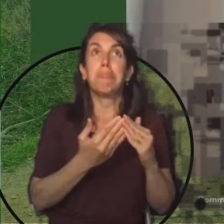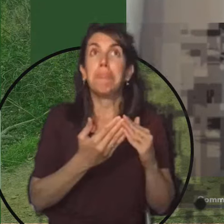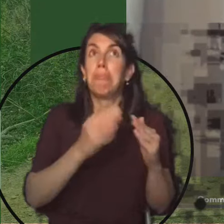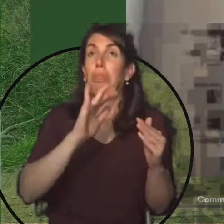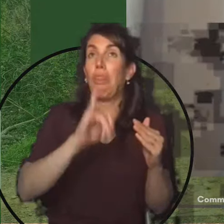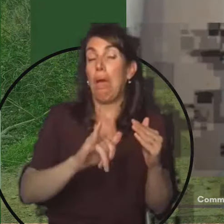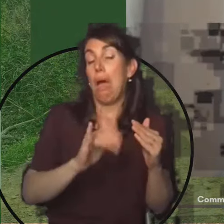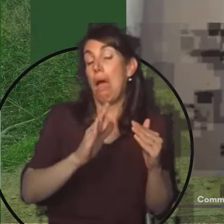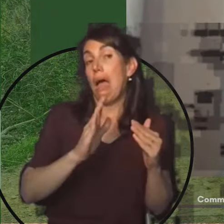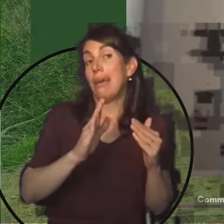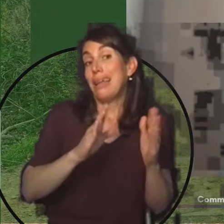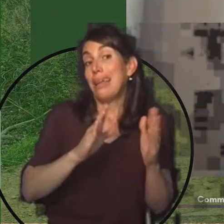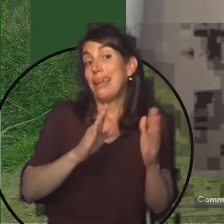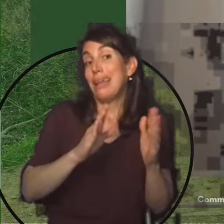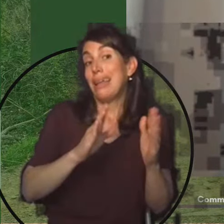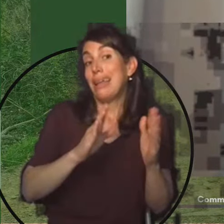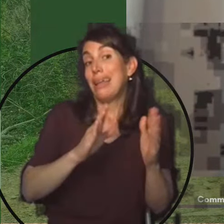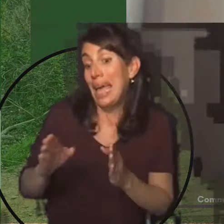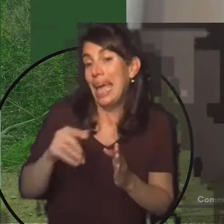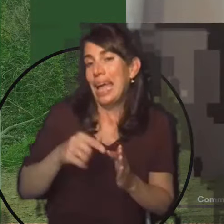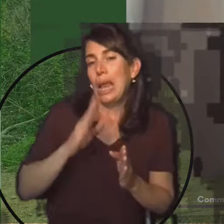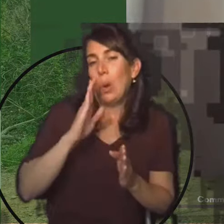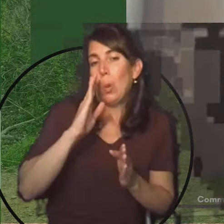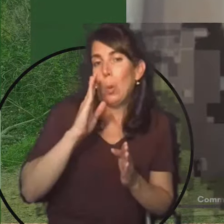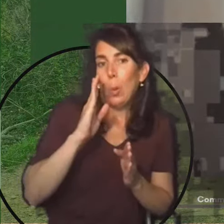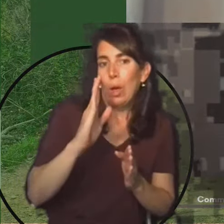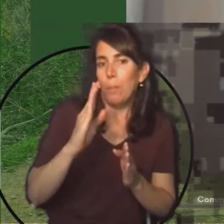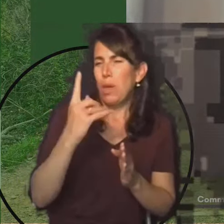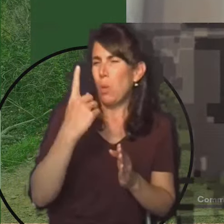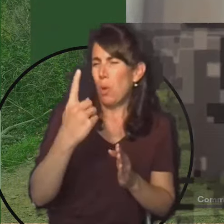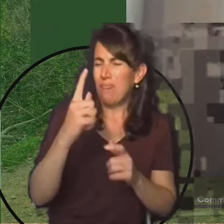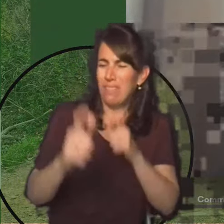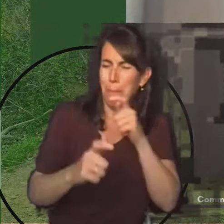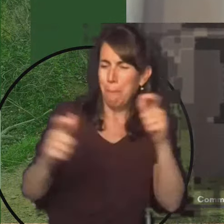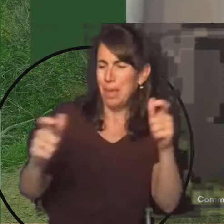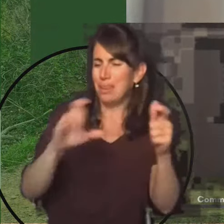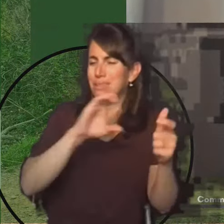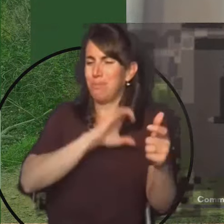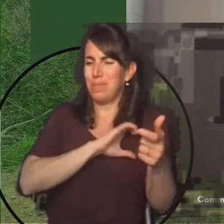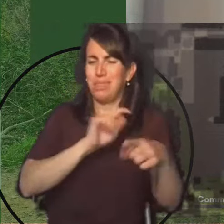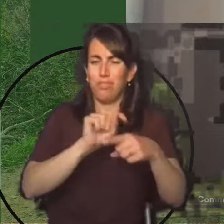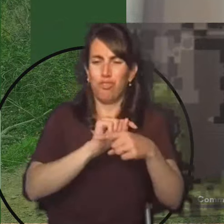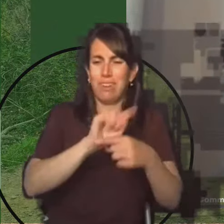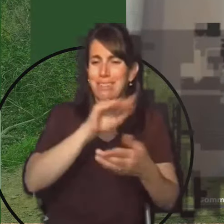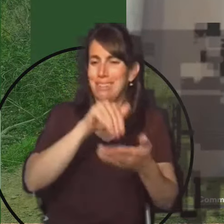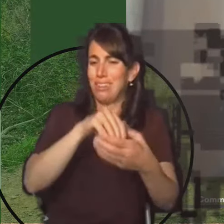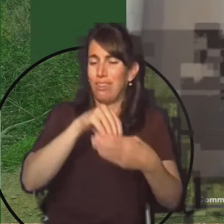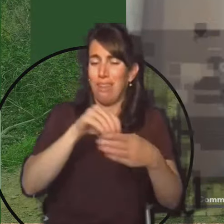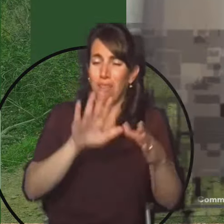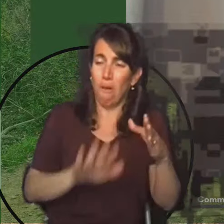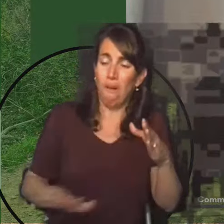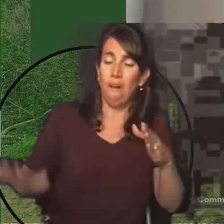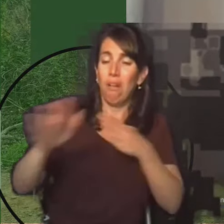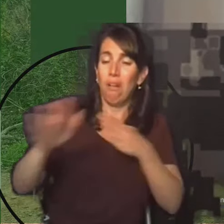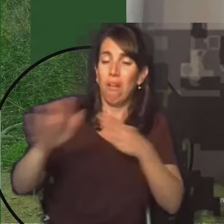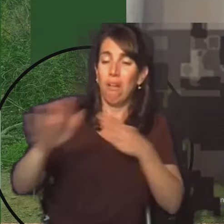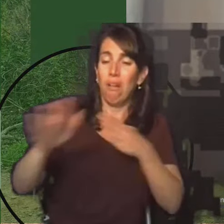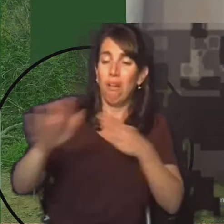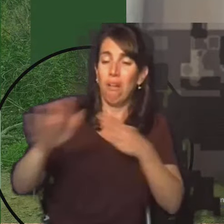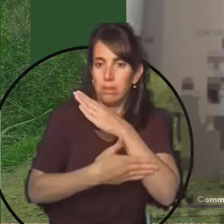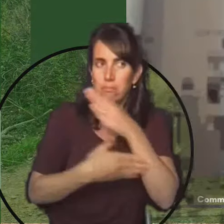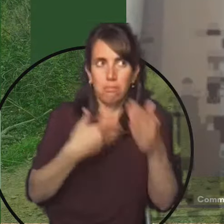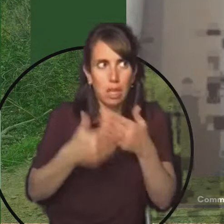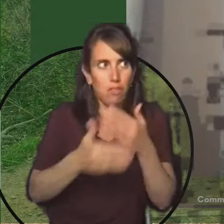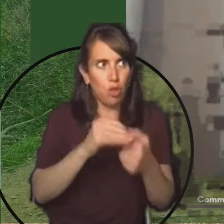the biggest police training centers in the country, even though the Atlanta police force is no bigger than the 20th biggest police force in the